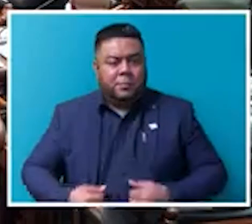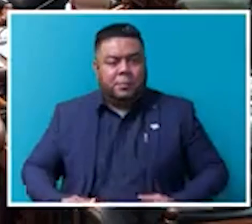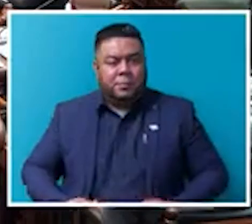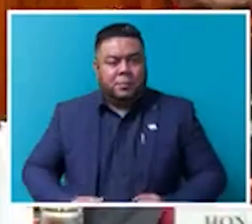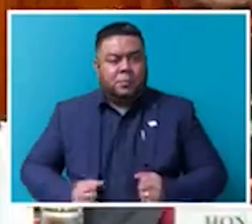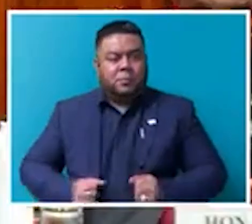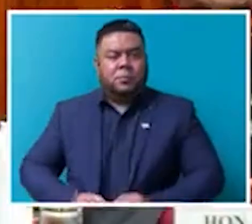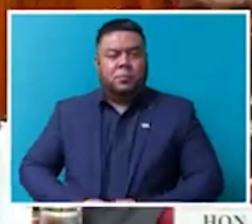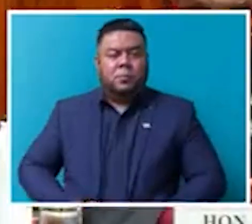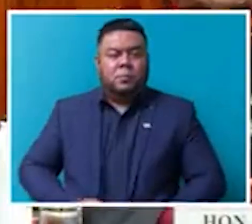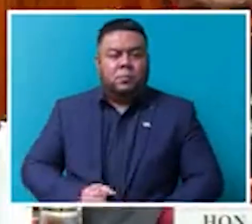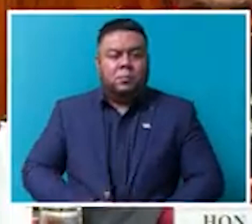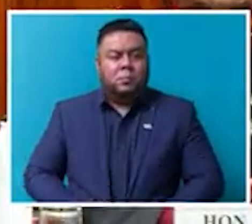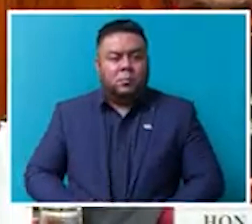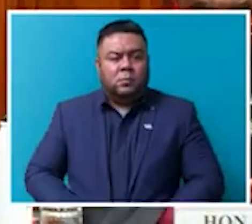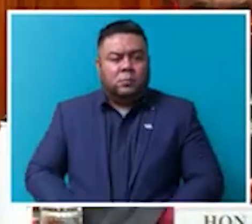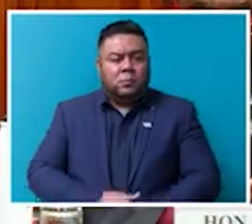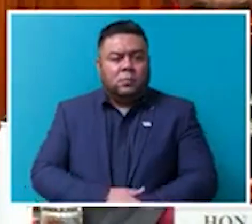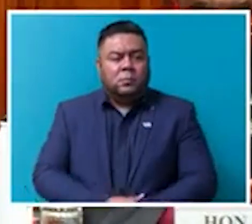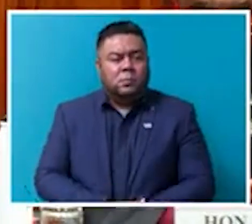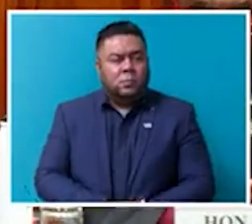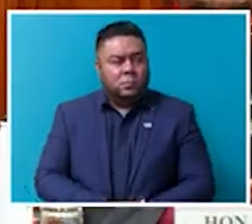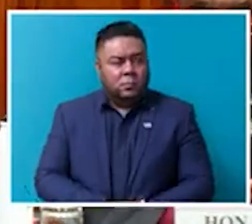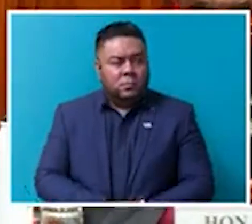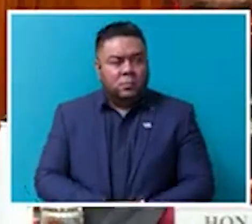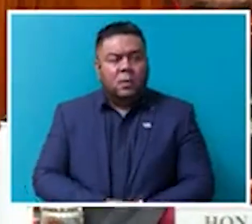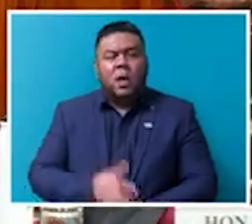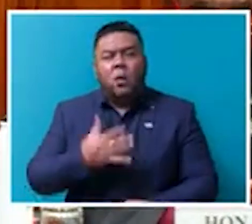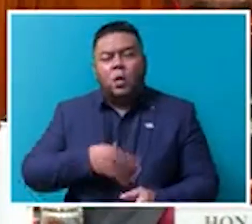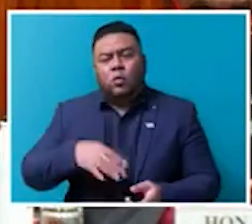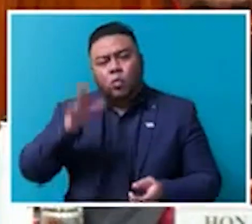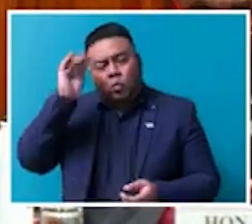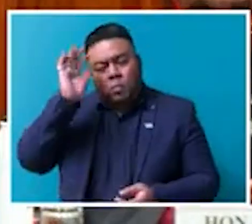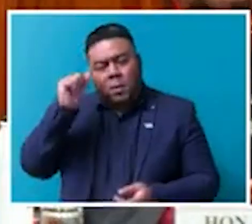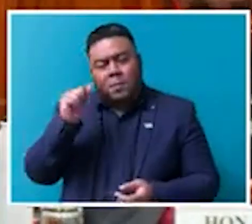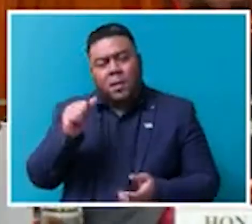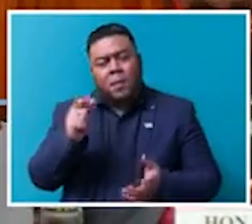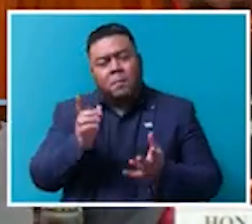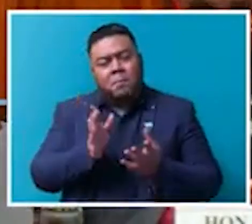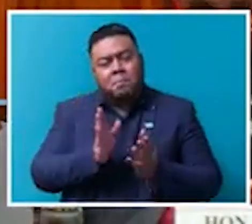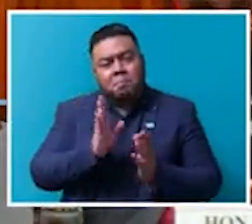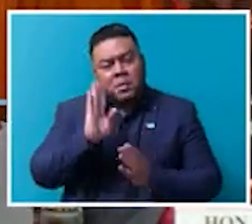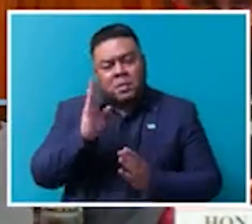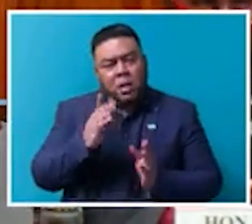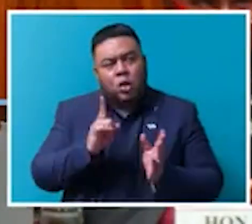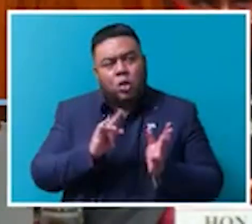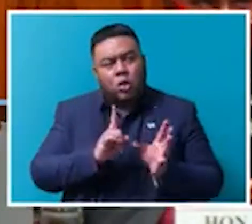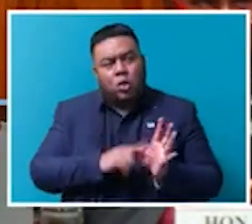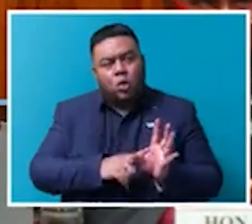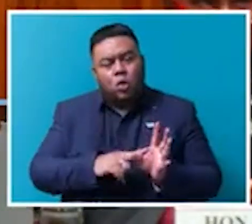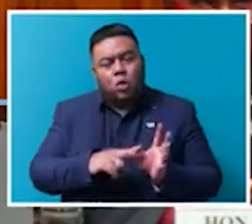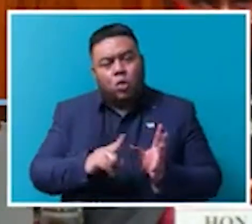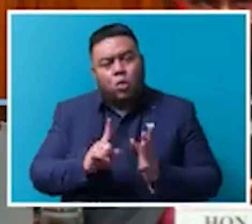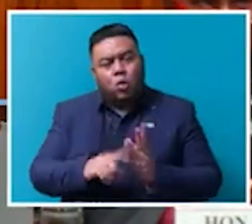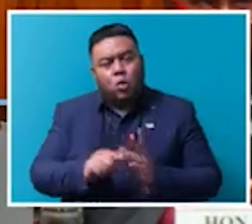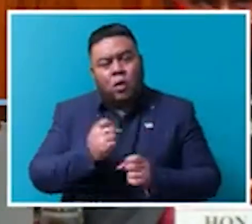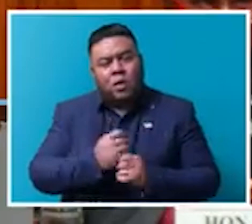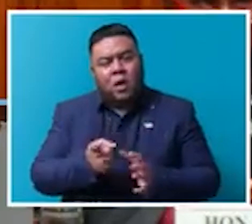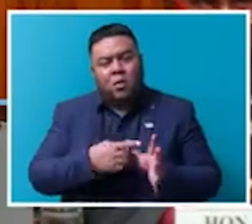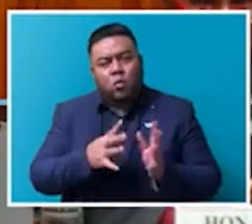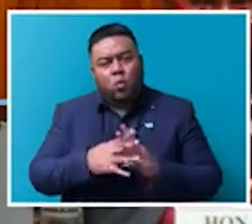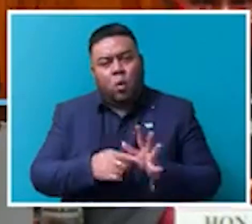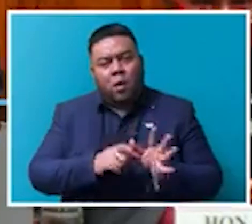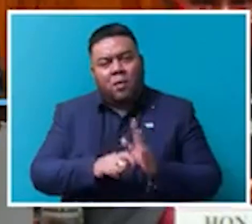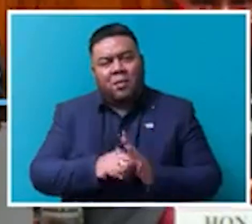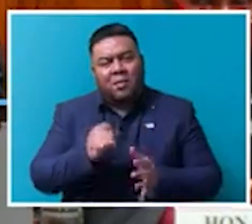like to remember Mr. Yogeshwar Singh, who passed away earlier this week, and